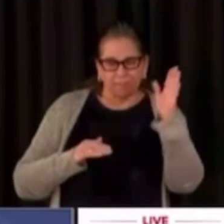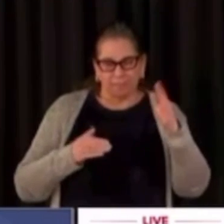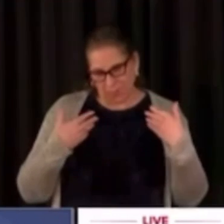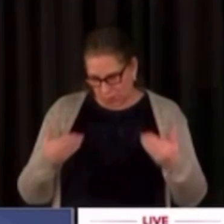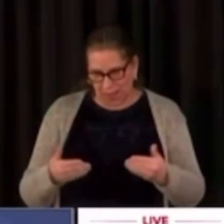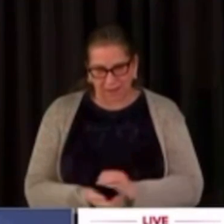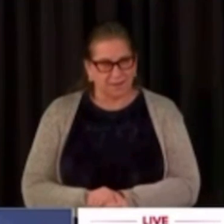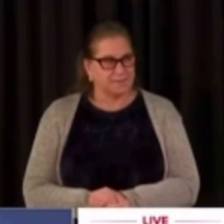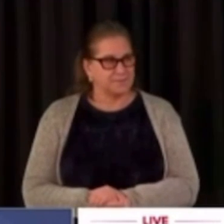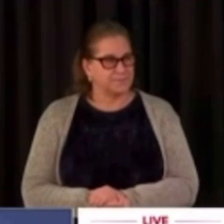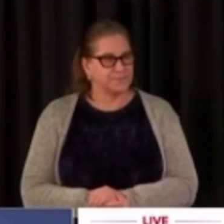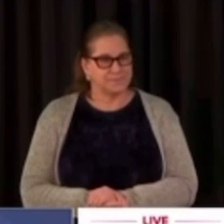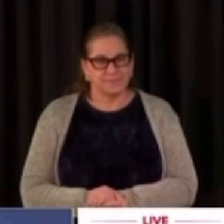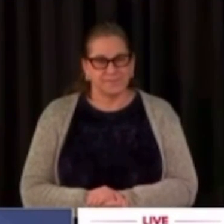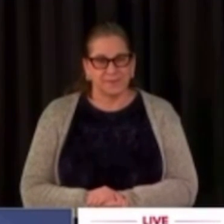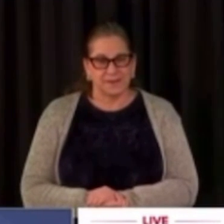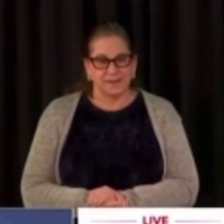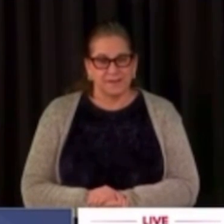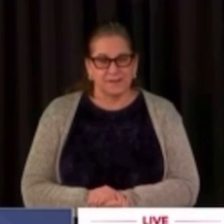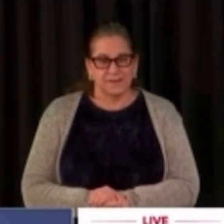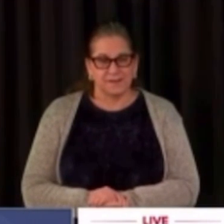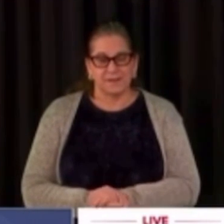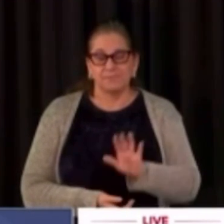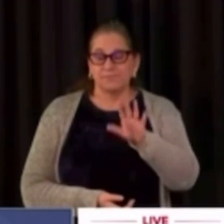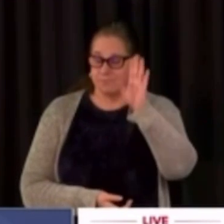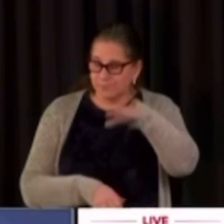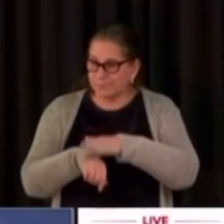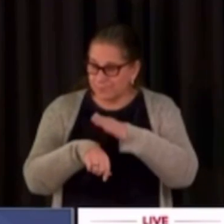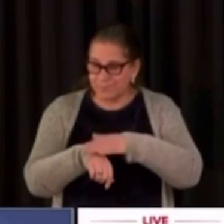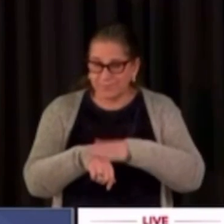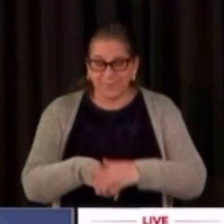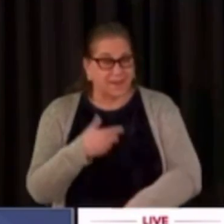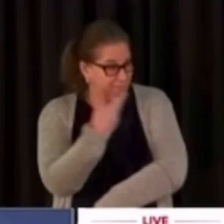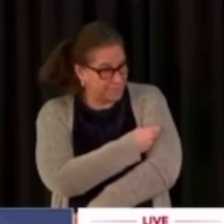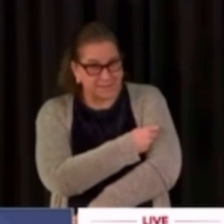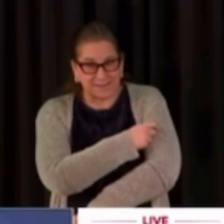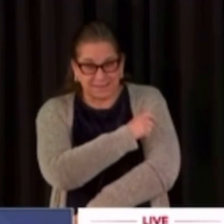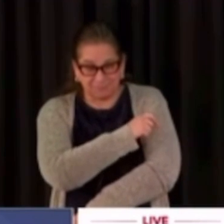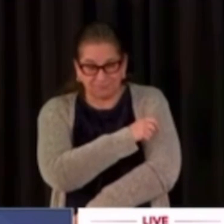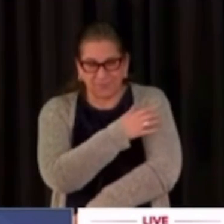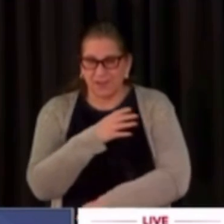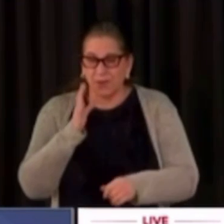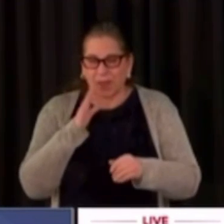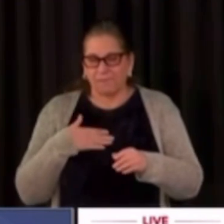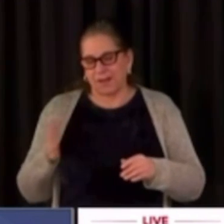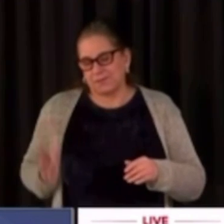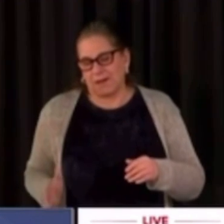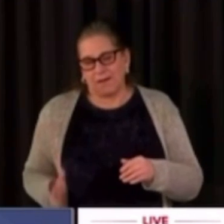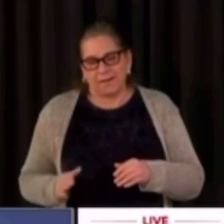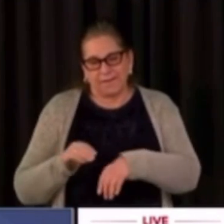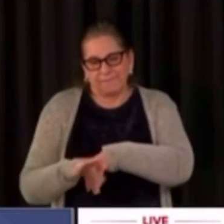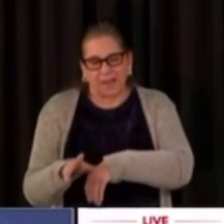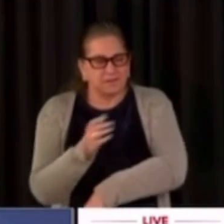cause side effects in some people, such as pain at the injection site, sore muscles, fatigue, or a